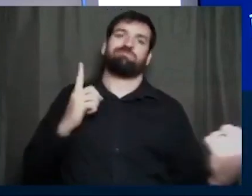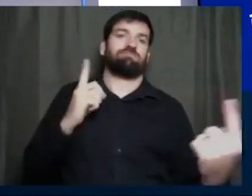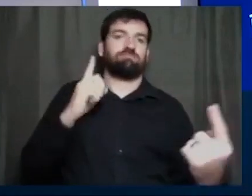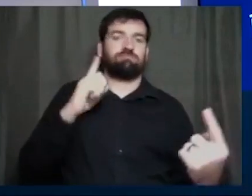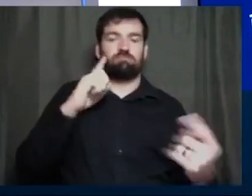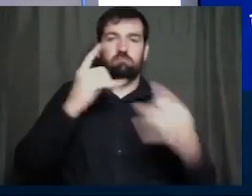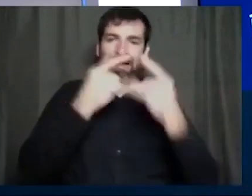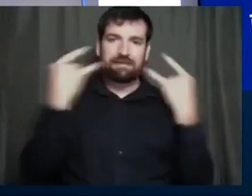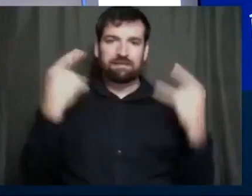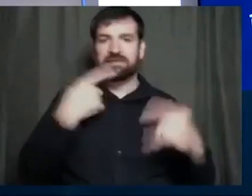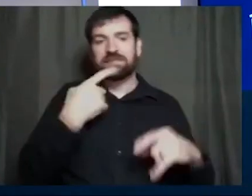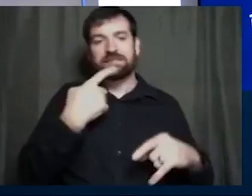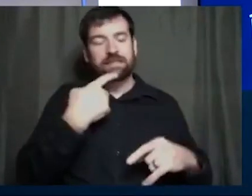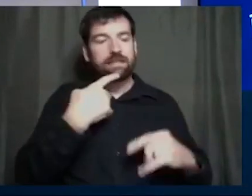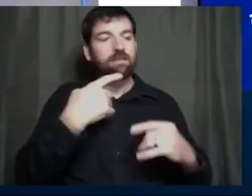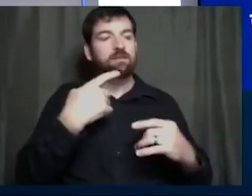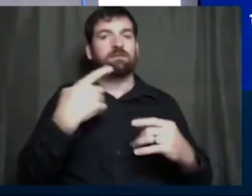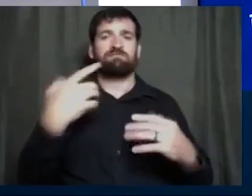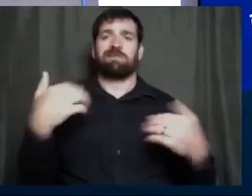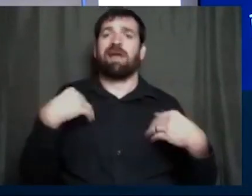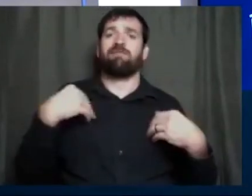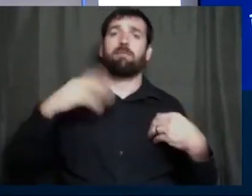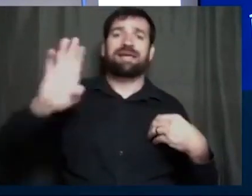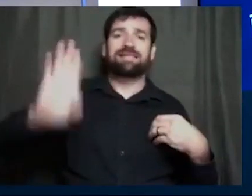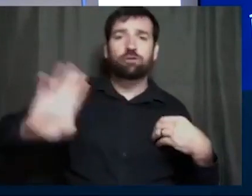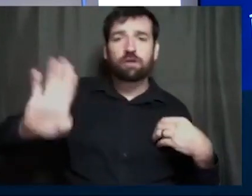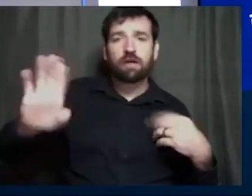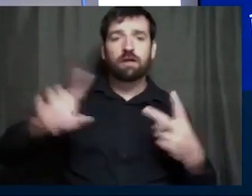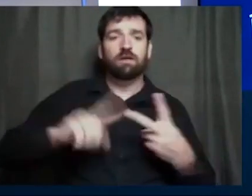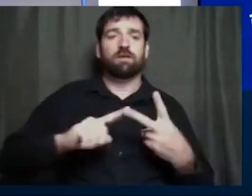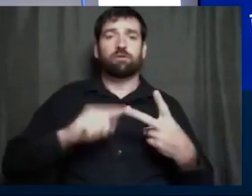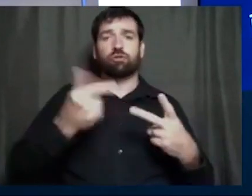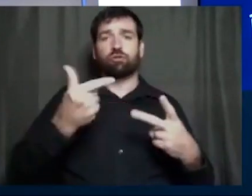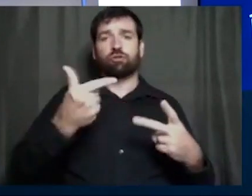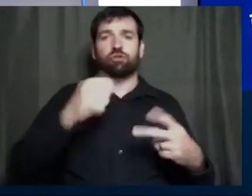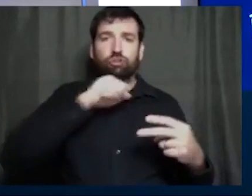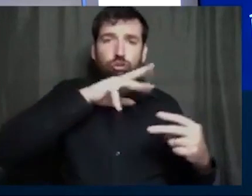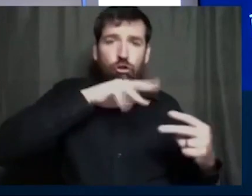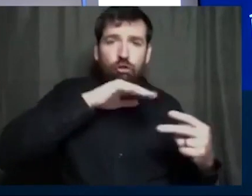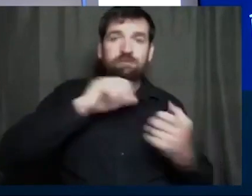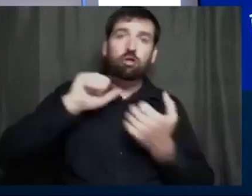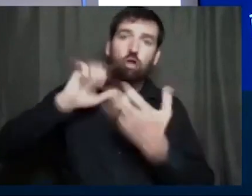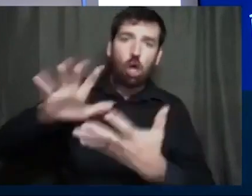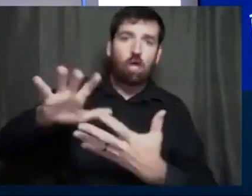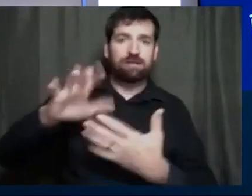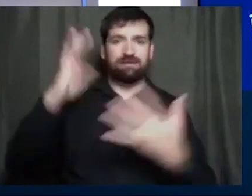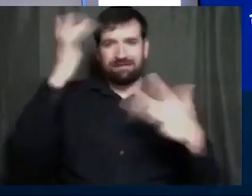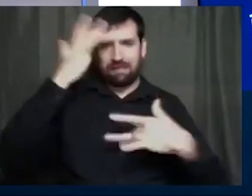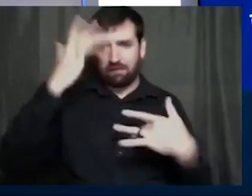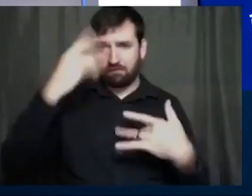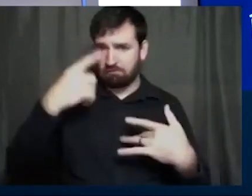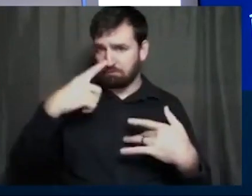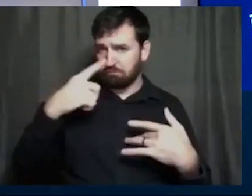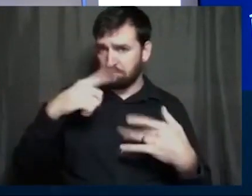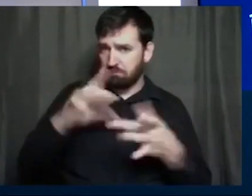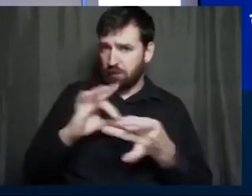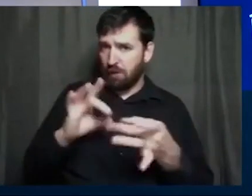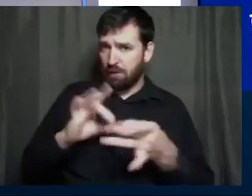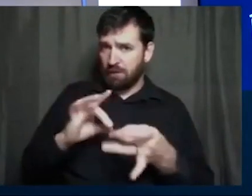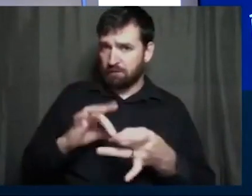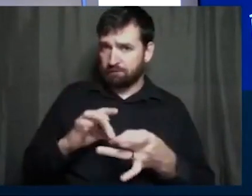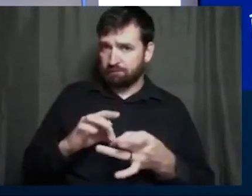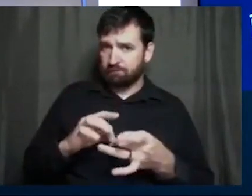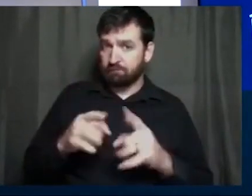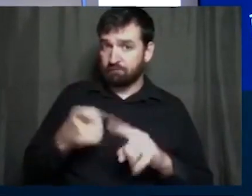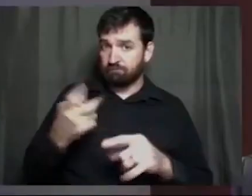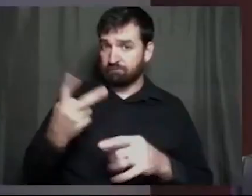masks have bacteria on them, germs on them that will make kids sick. Could you please comment on this? We'll hear from both of our doctors. Dr.